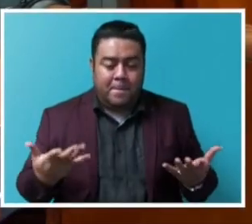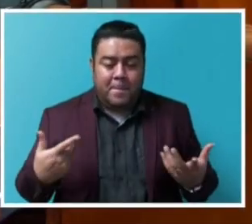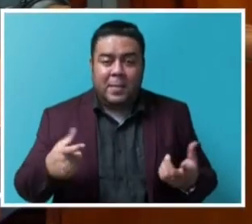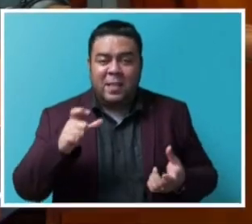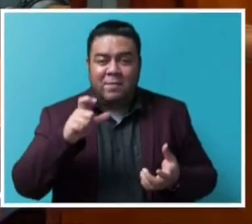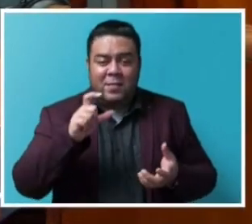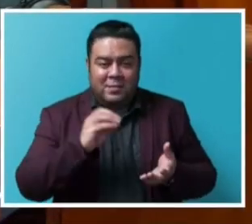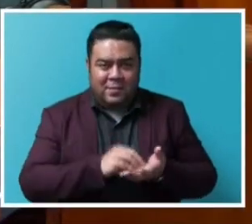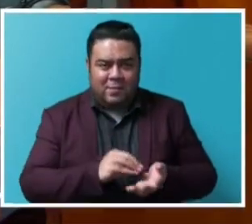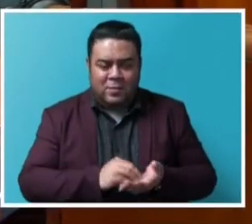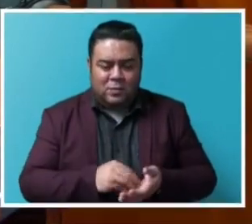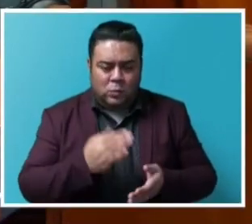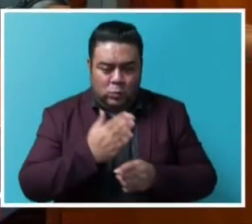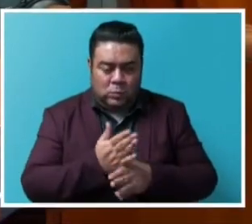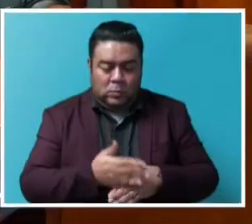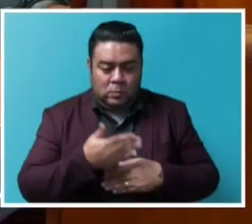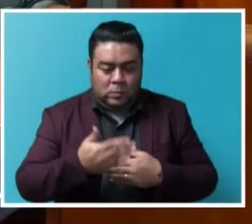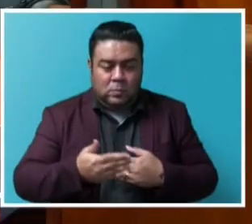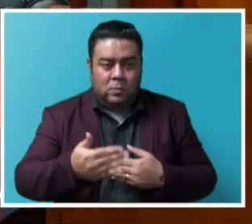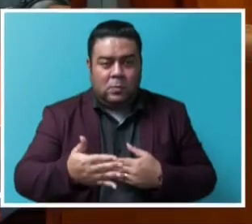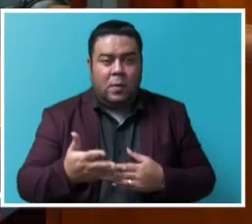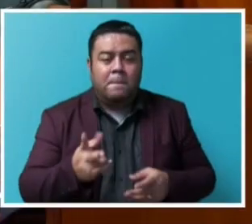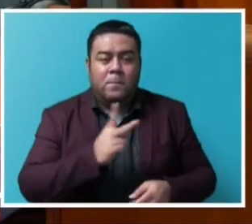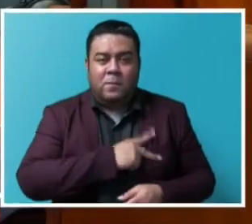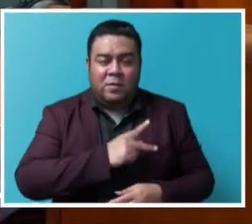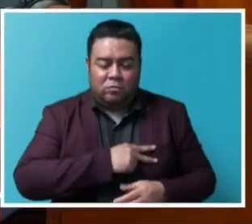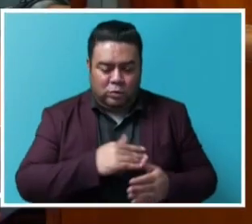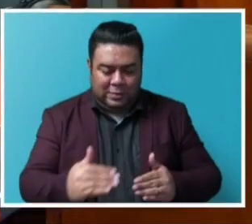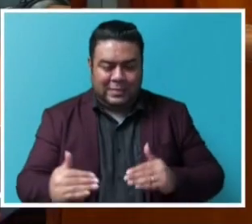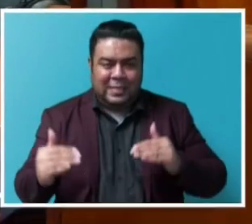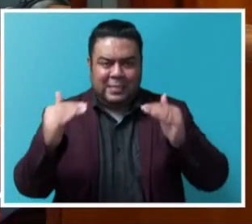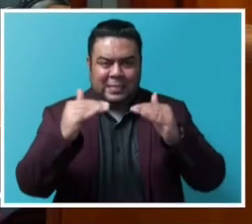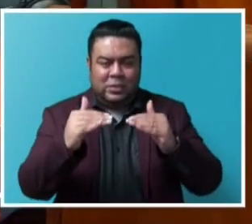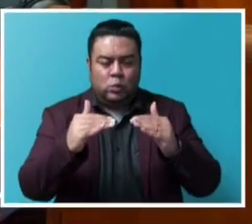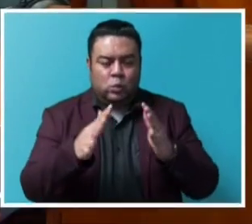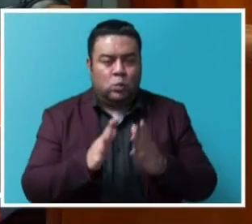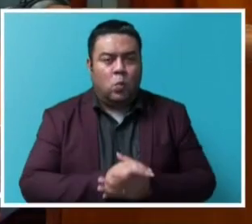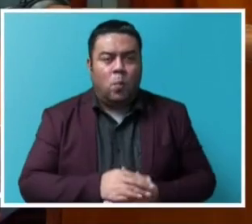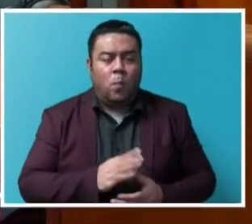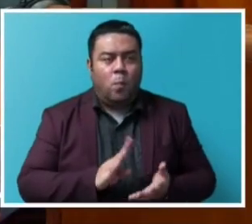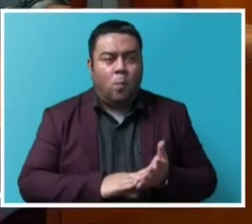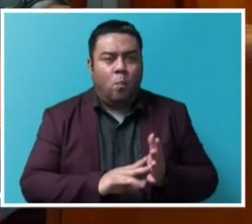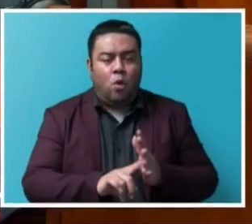operates to raise professional standards, restore morale,